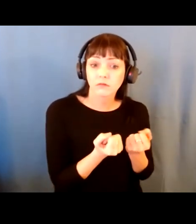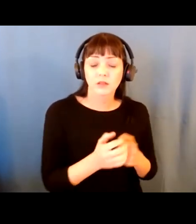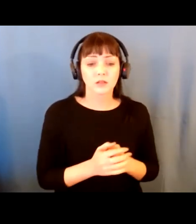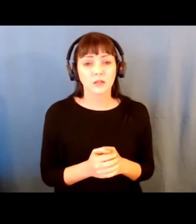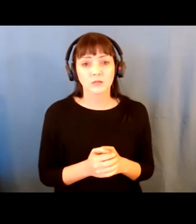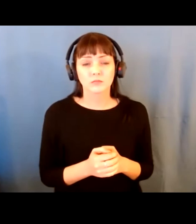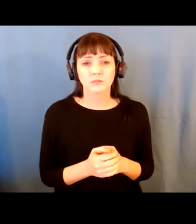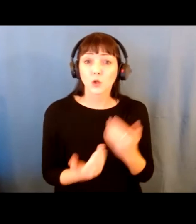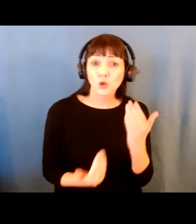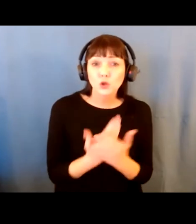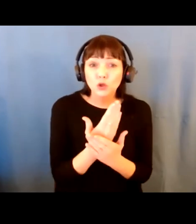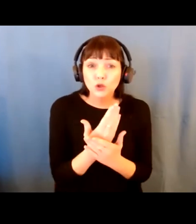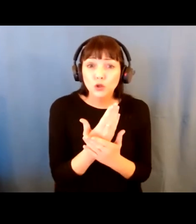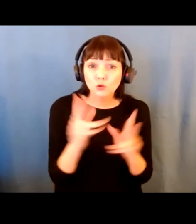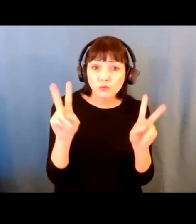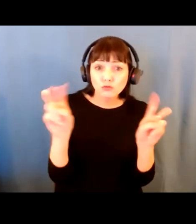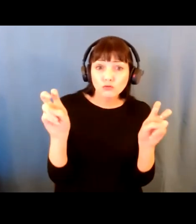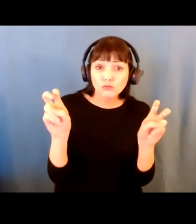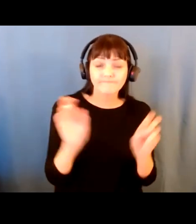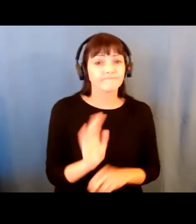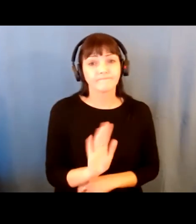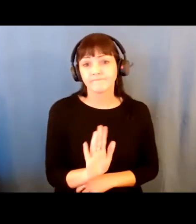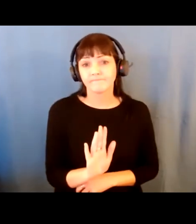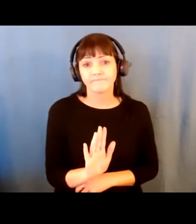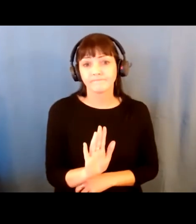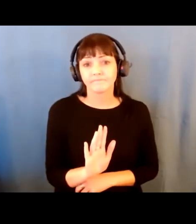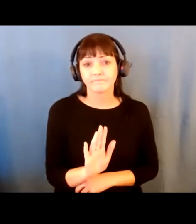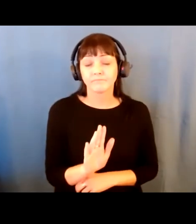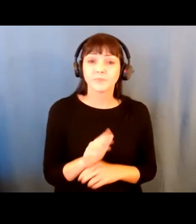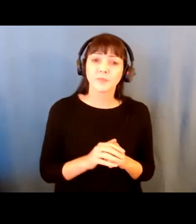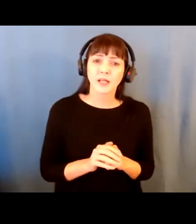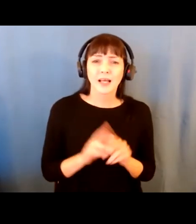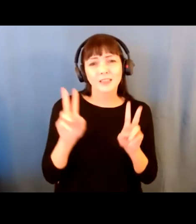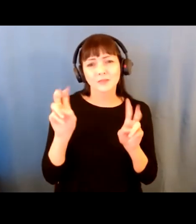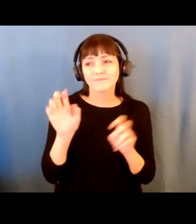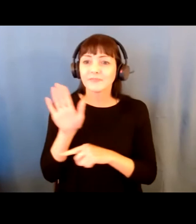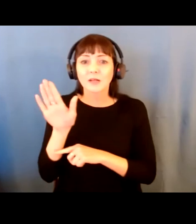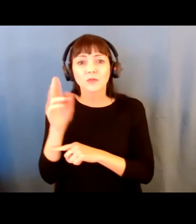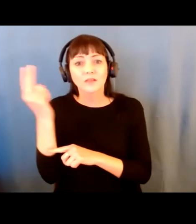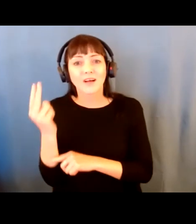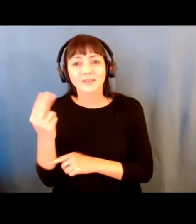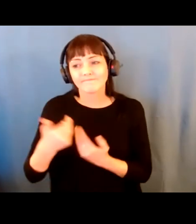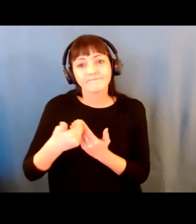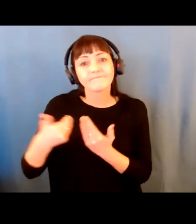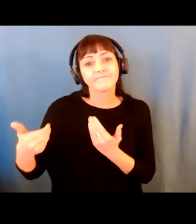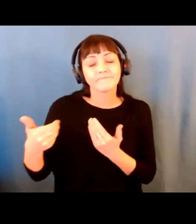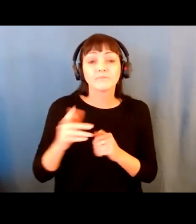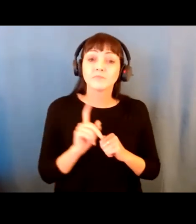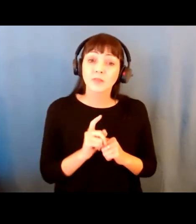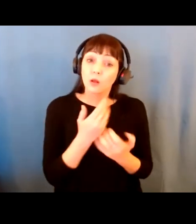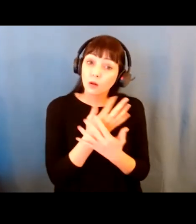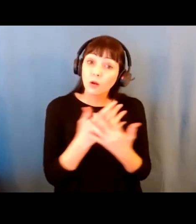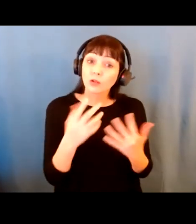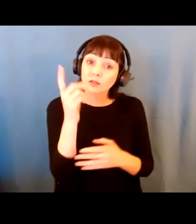It's not a new genre either, and it's not to be confused with outsider arts, though many disabled artists may very